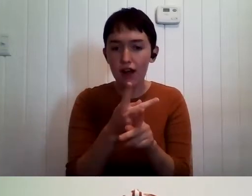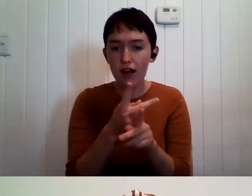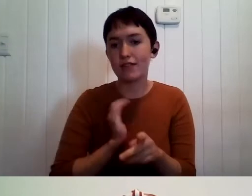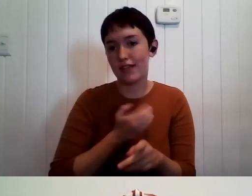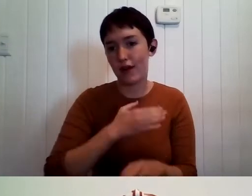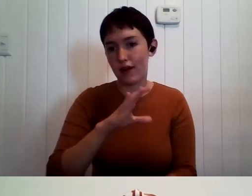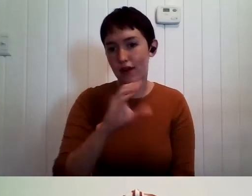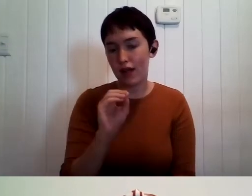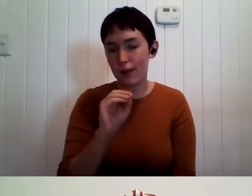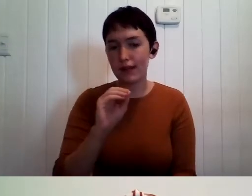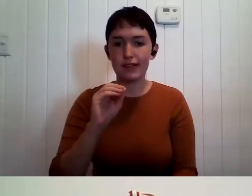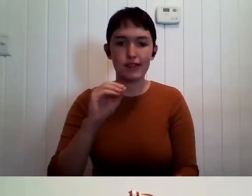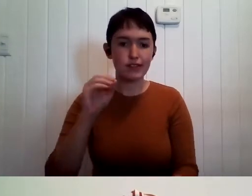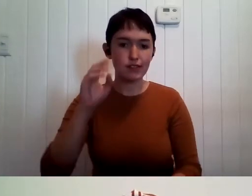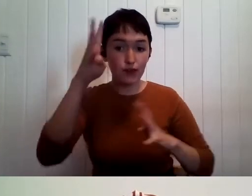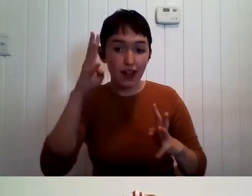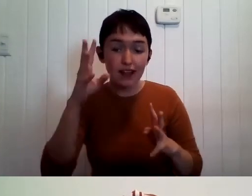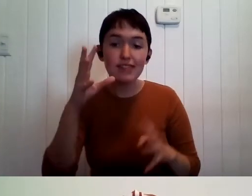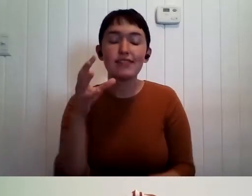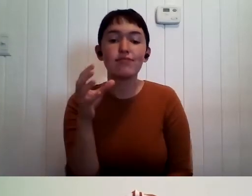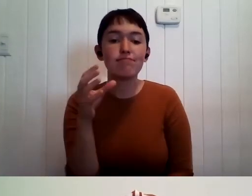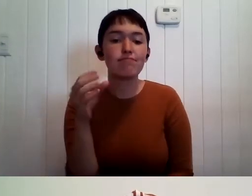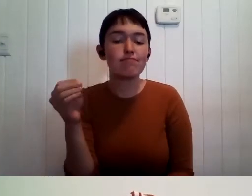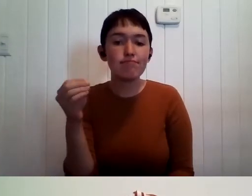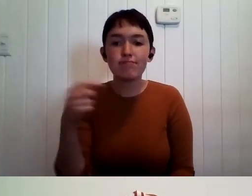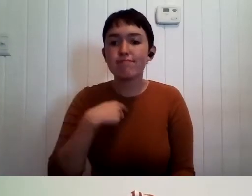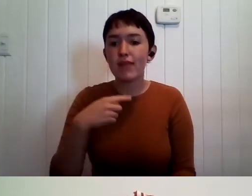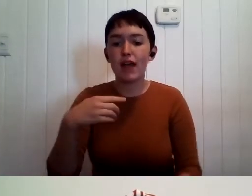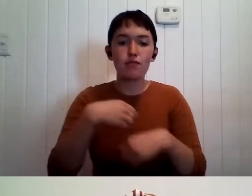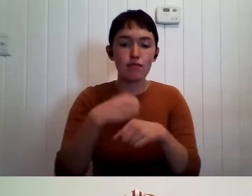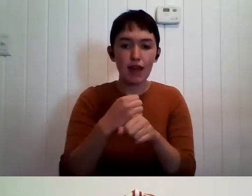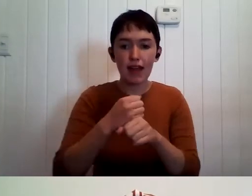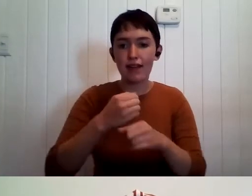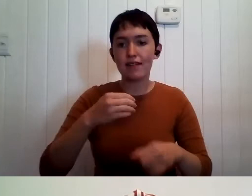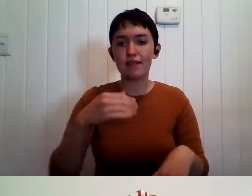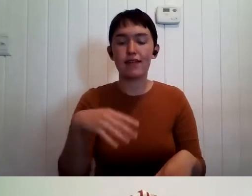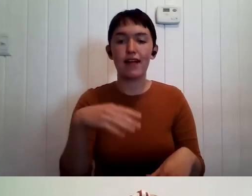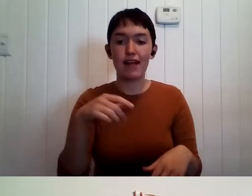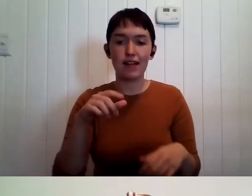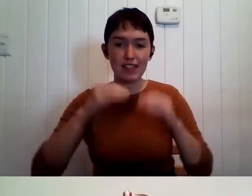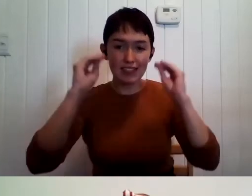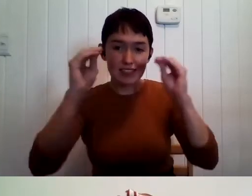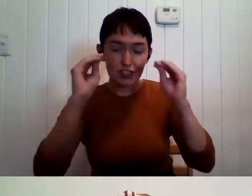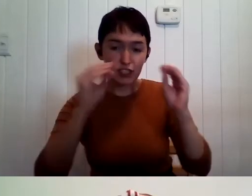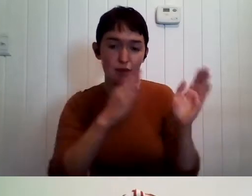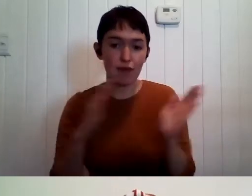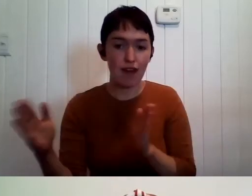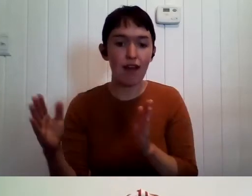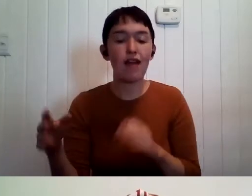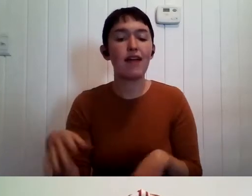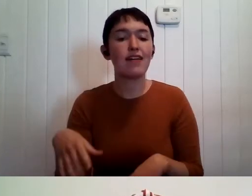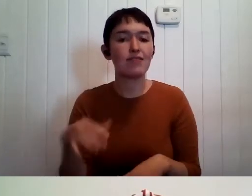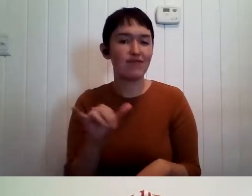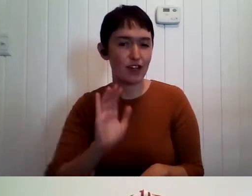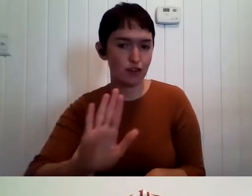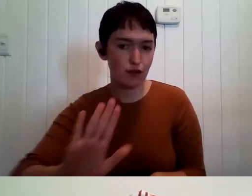like your teachers do. And then I teach it to our customers and the people internally. And I love it because I get to learn new